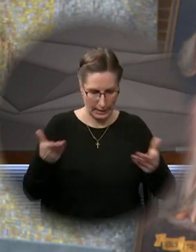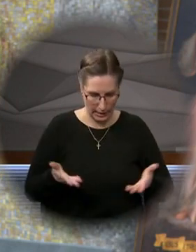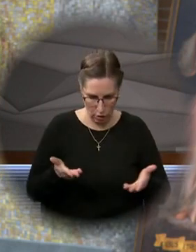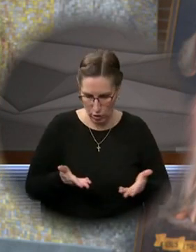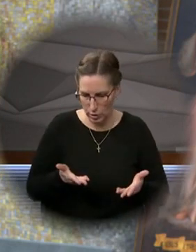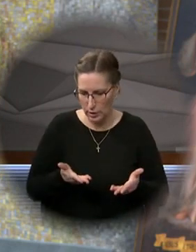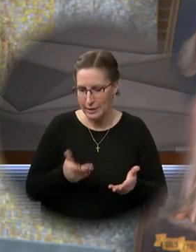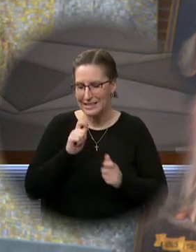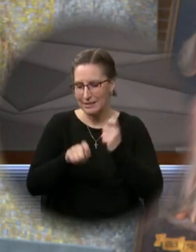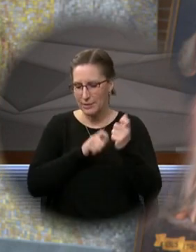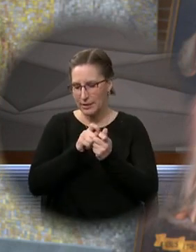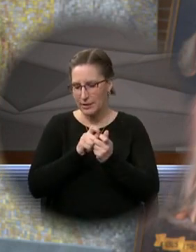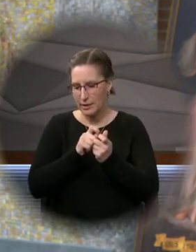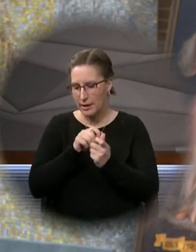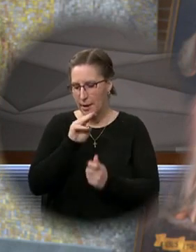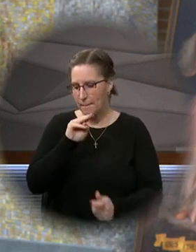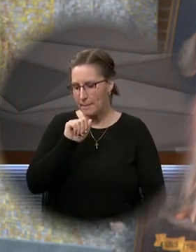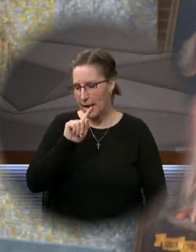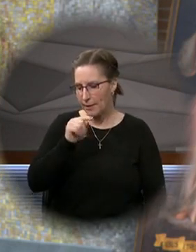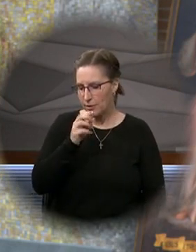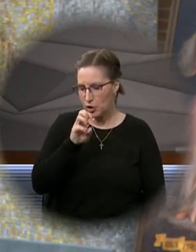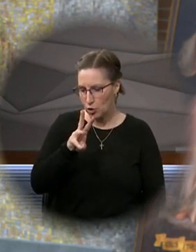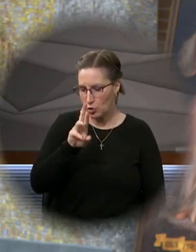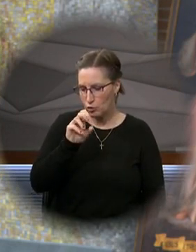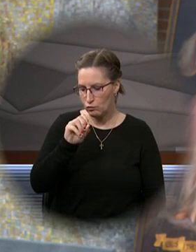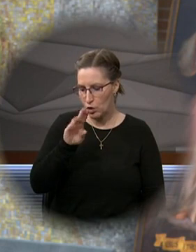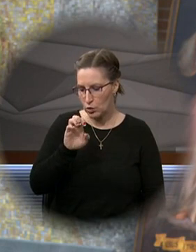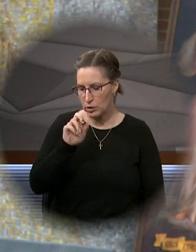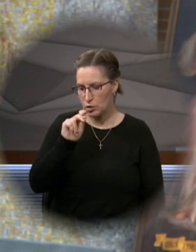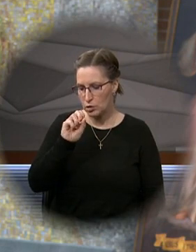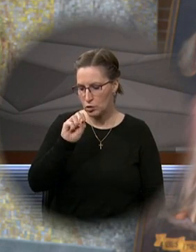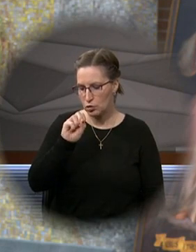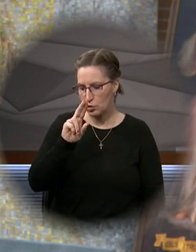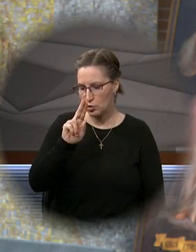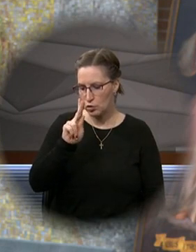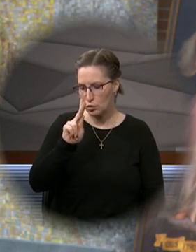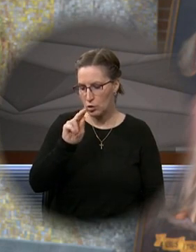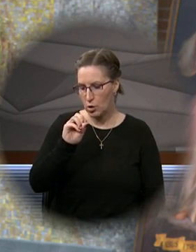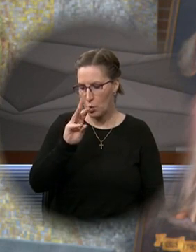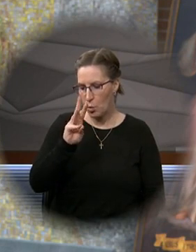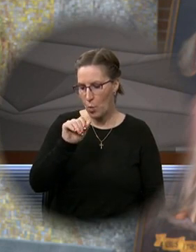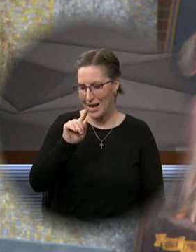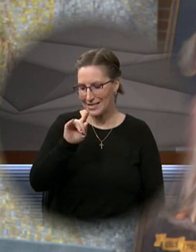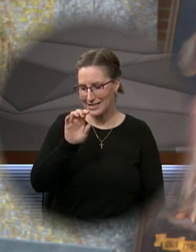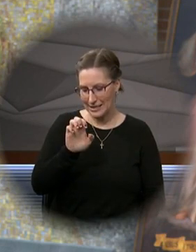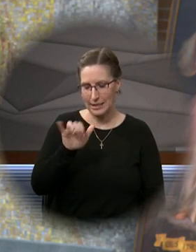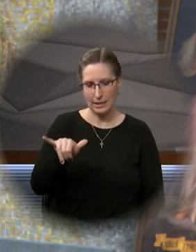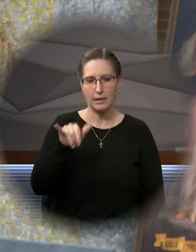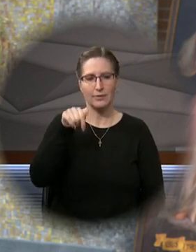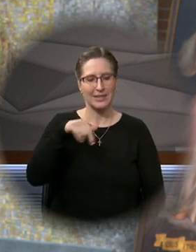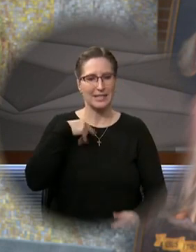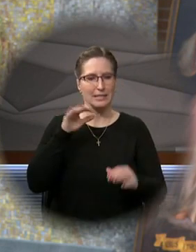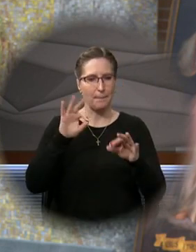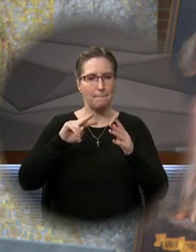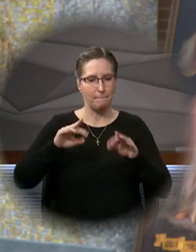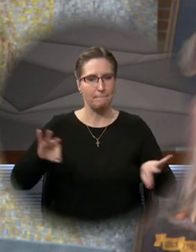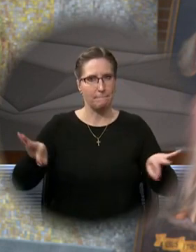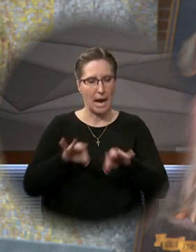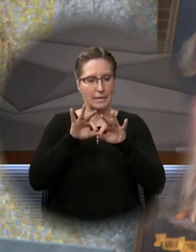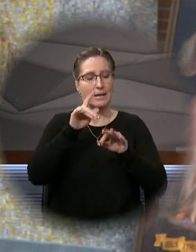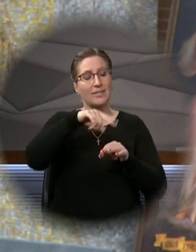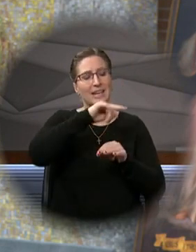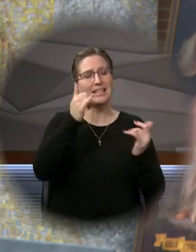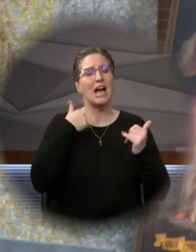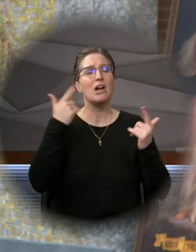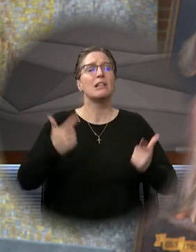presence, especially Matthew and Rose Sukhawati, the intention of this Mass, that they now live in